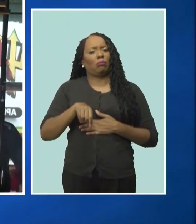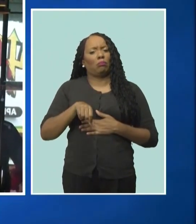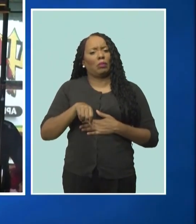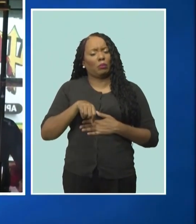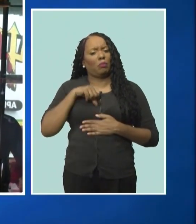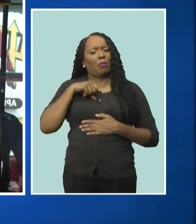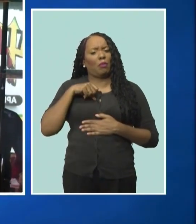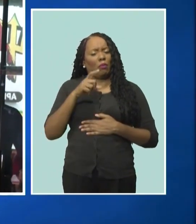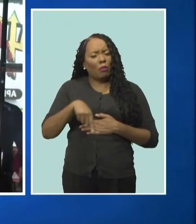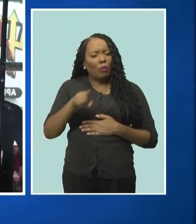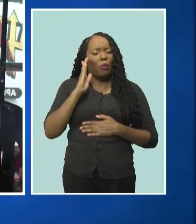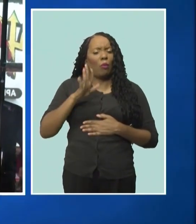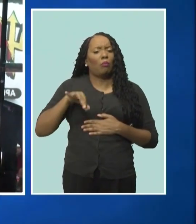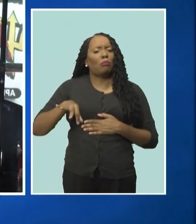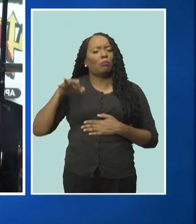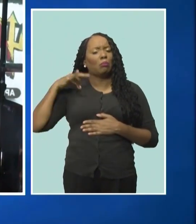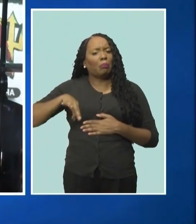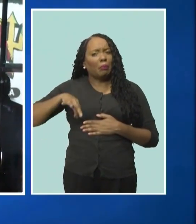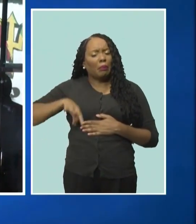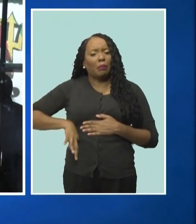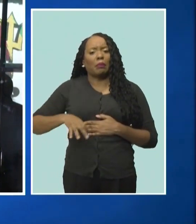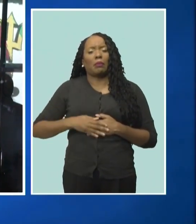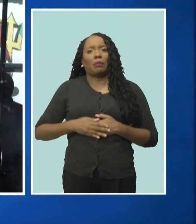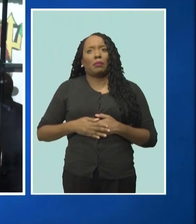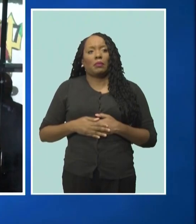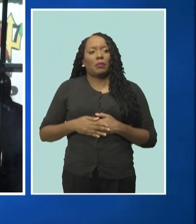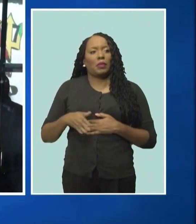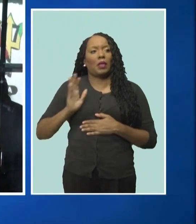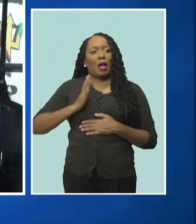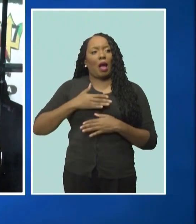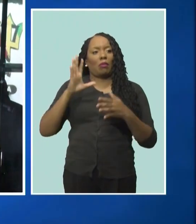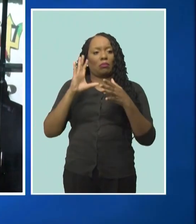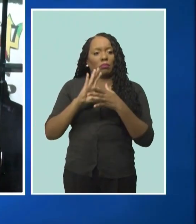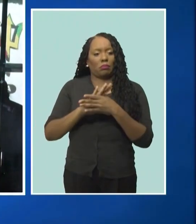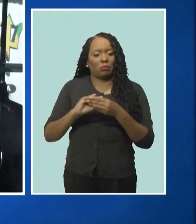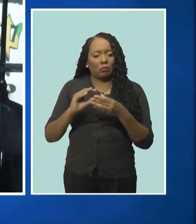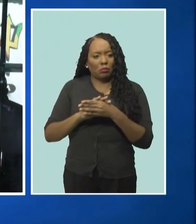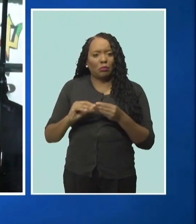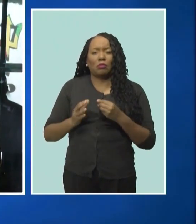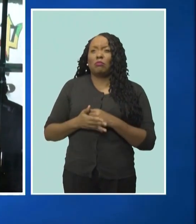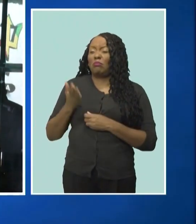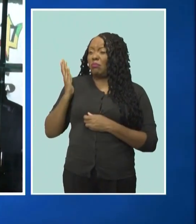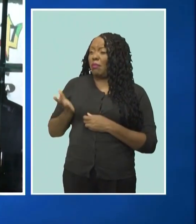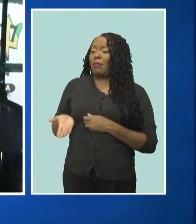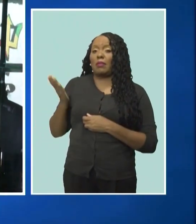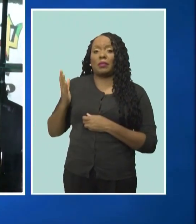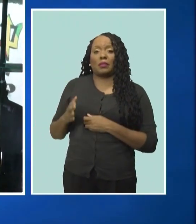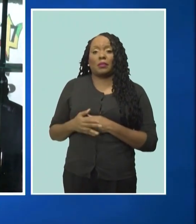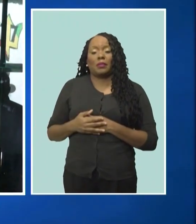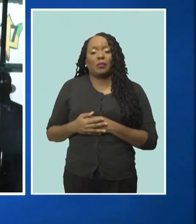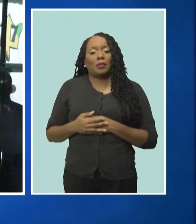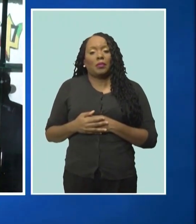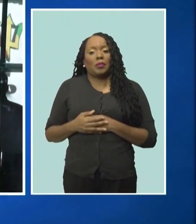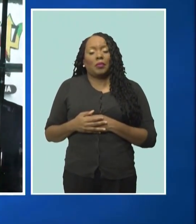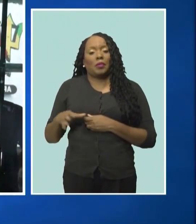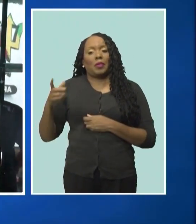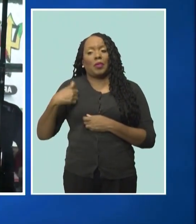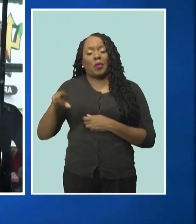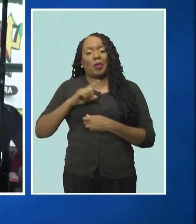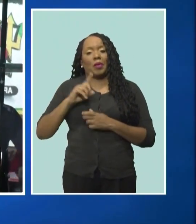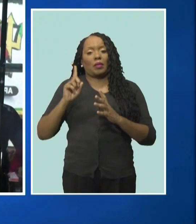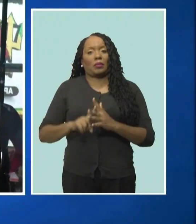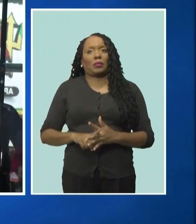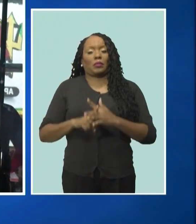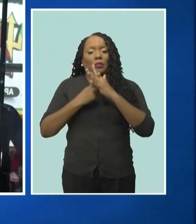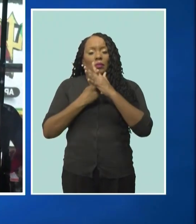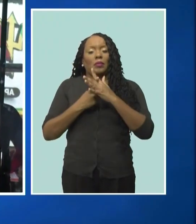for Barbadians by Barbadians. And this is the story behind our branding. And since we launched our Legends